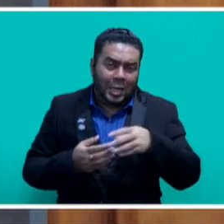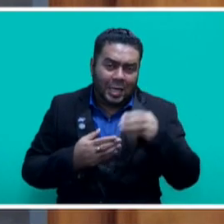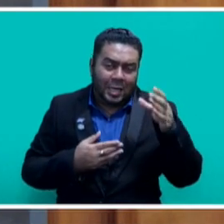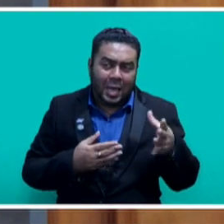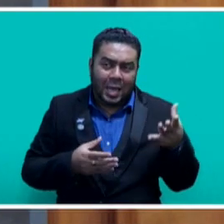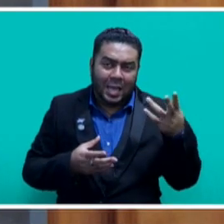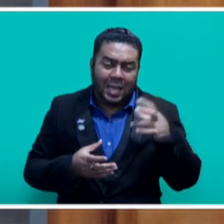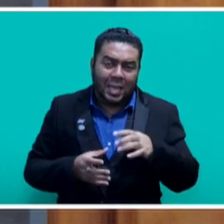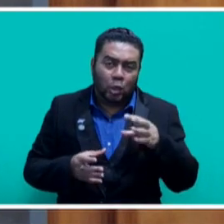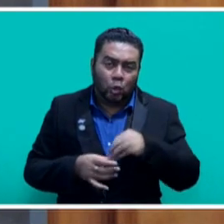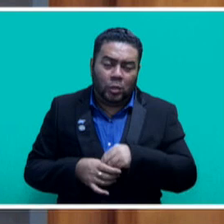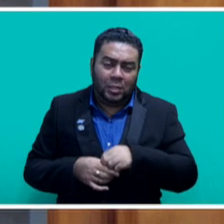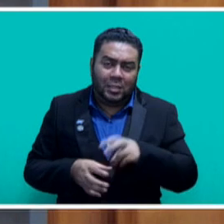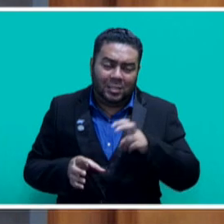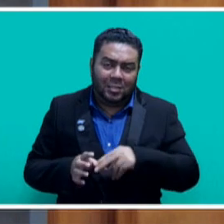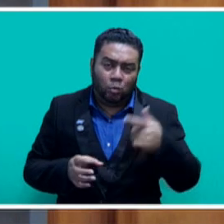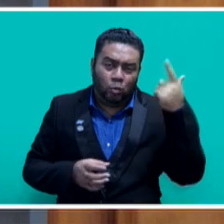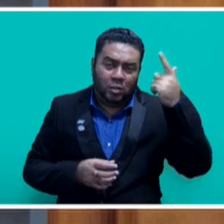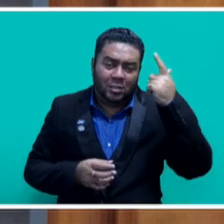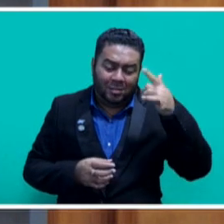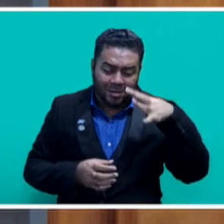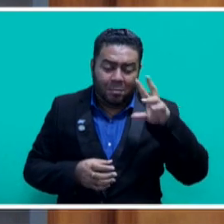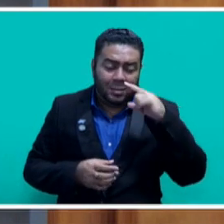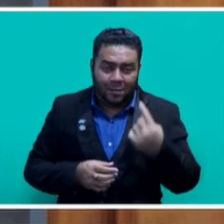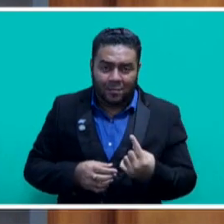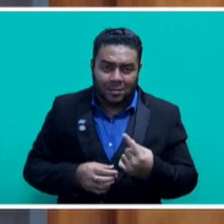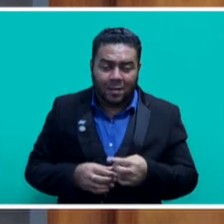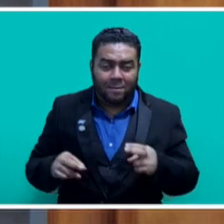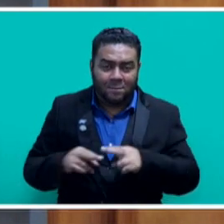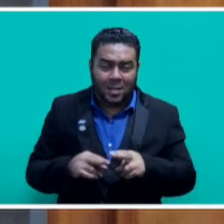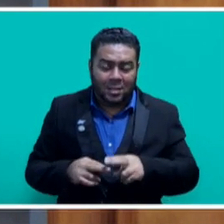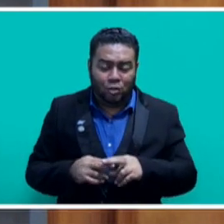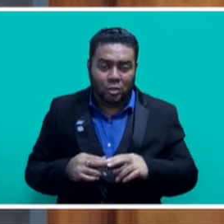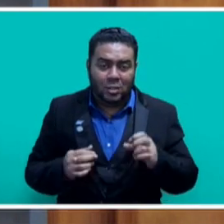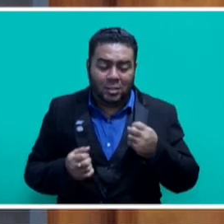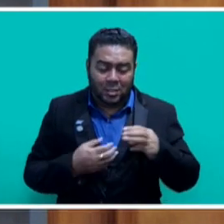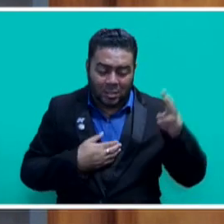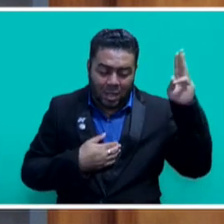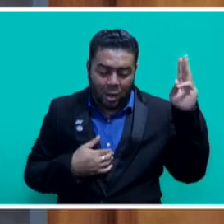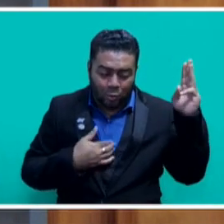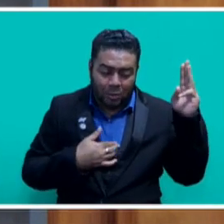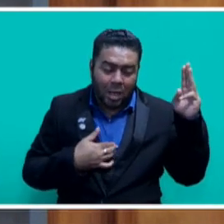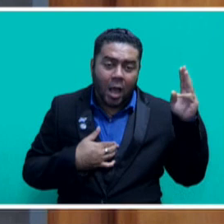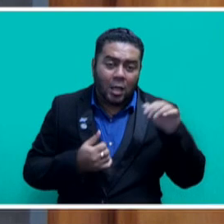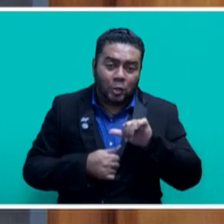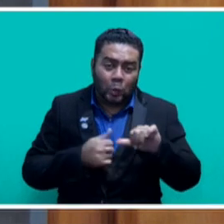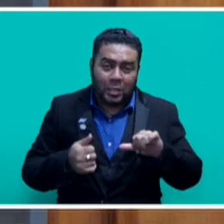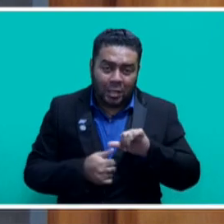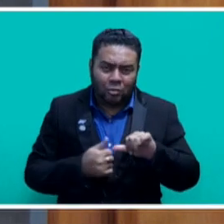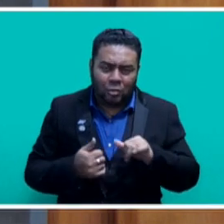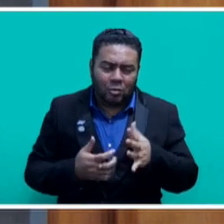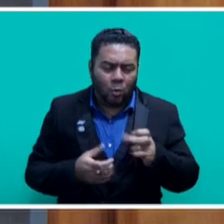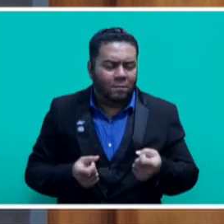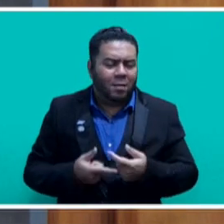including retirees who are teachers themselves. The Fiji Scout Association, undoubtedly one